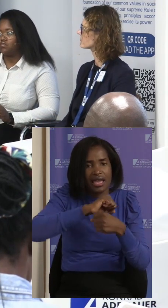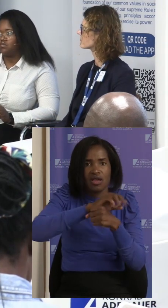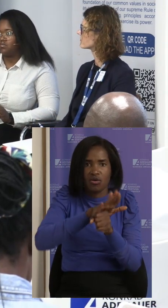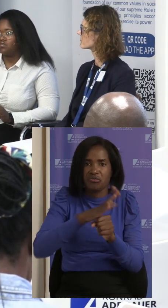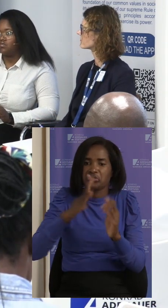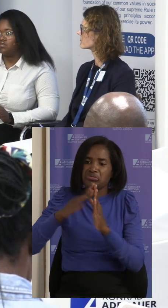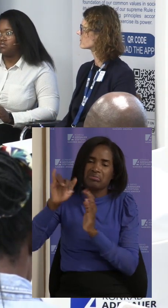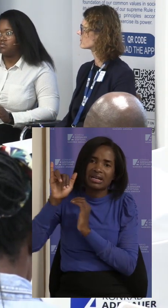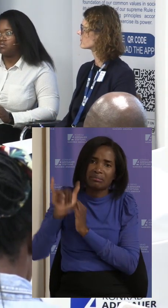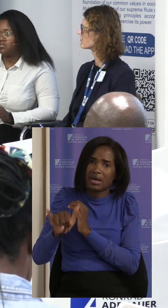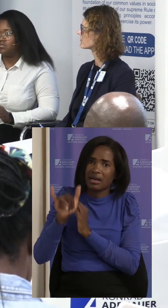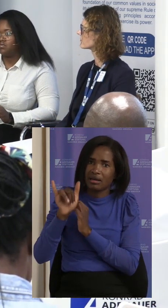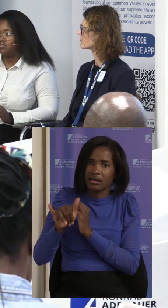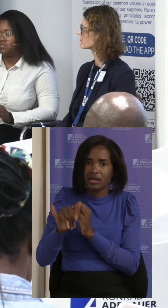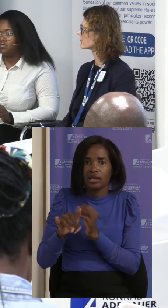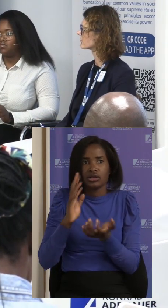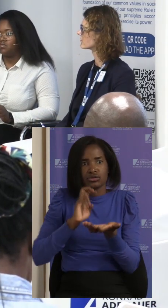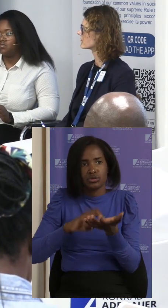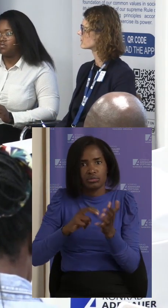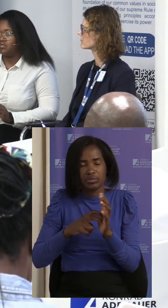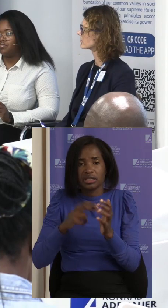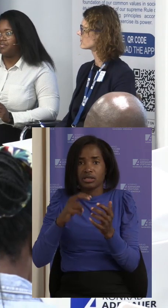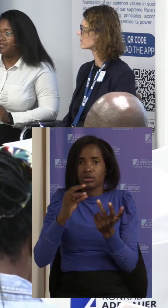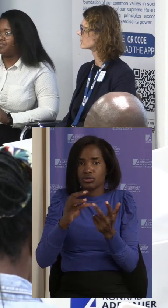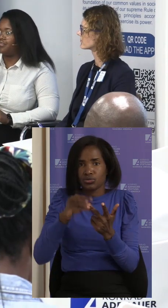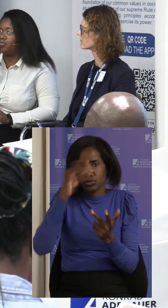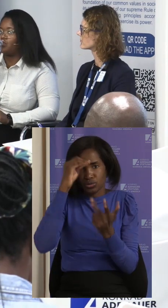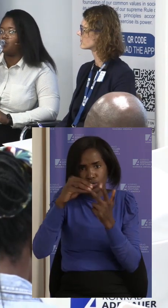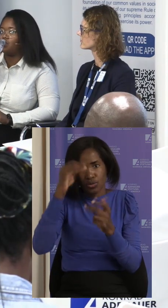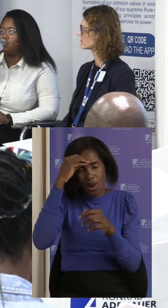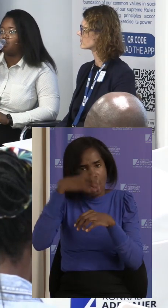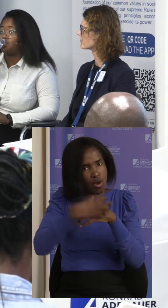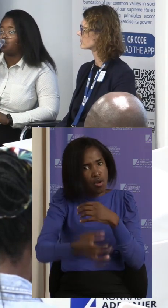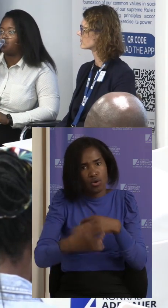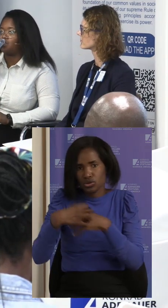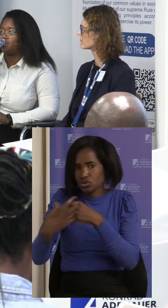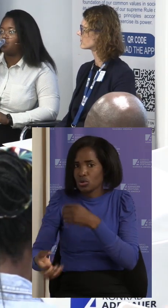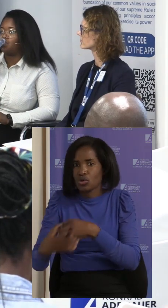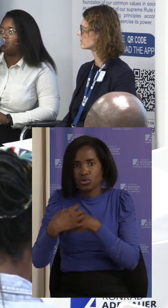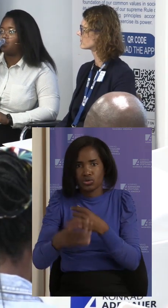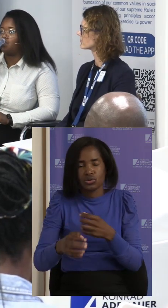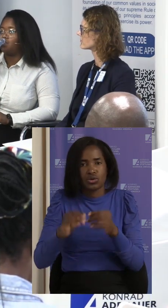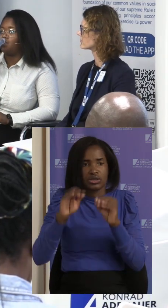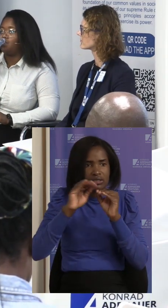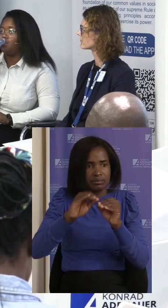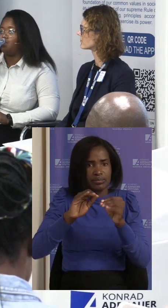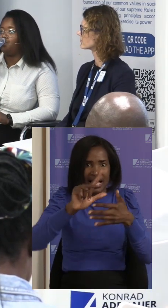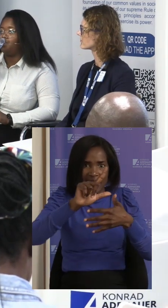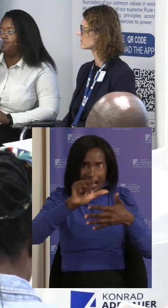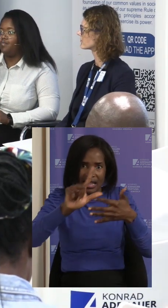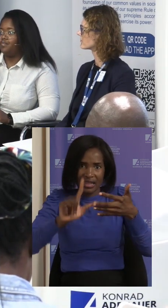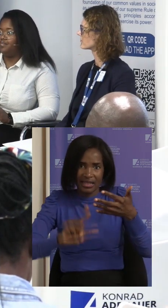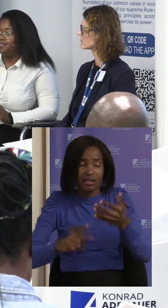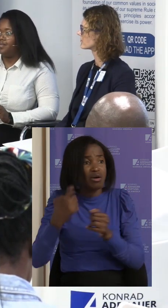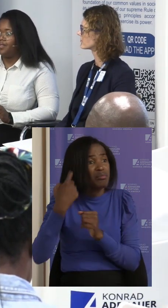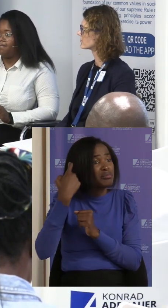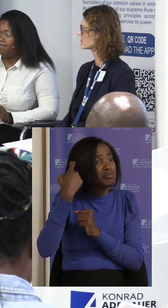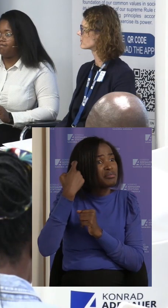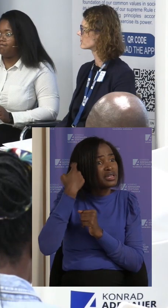They had the biggest learning loss in terms of contact sessions. And the ministry was also not able to, you